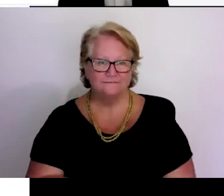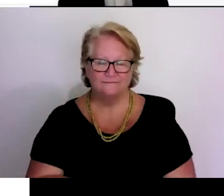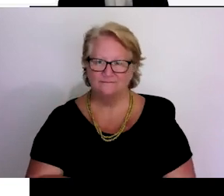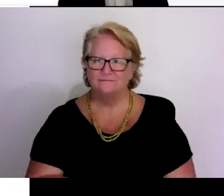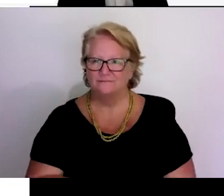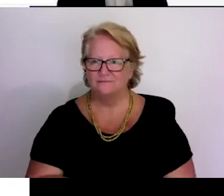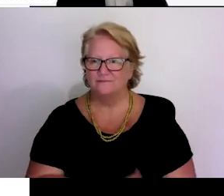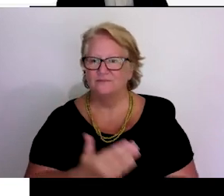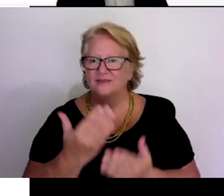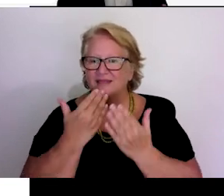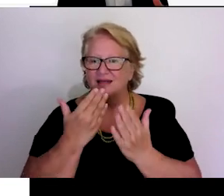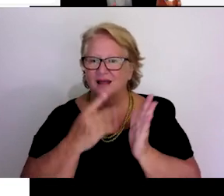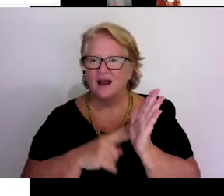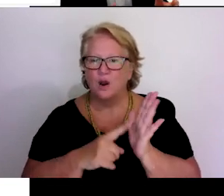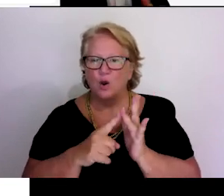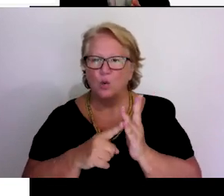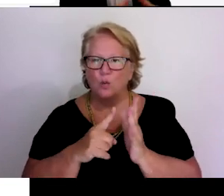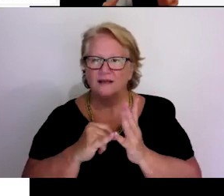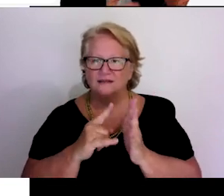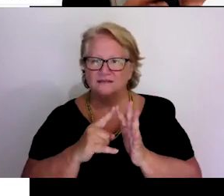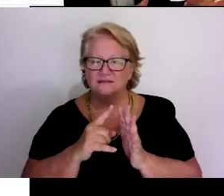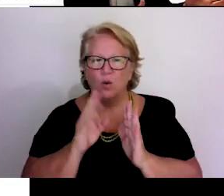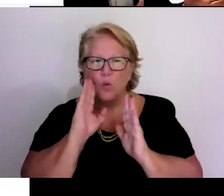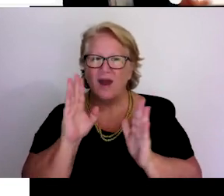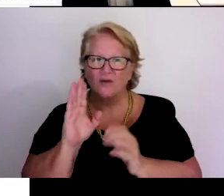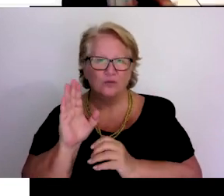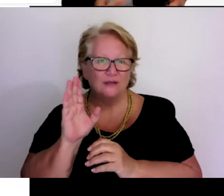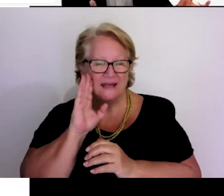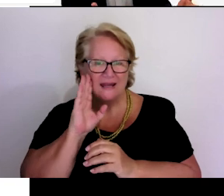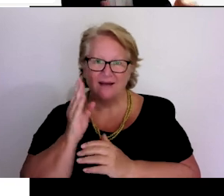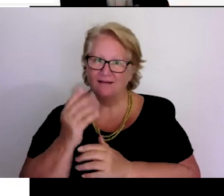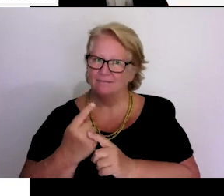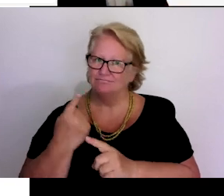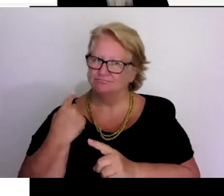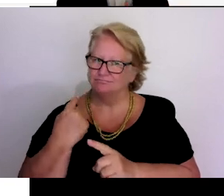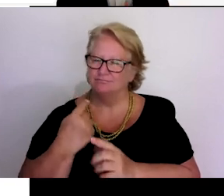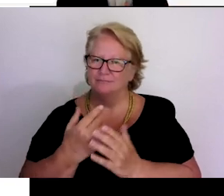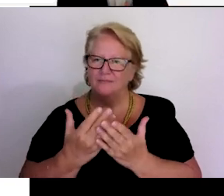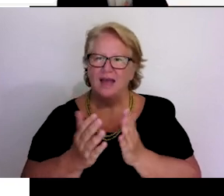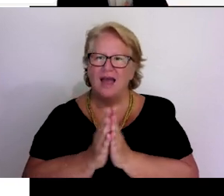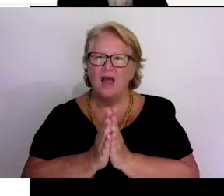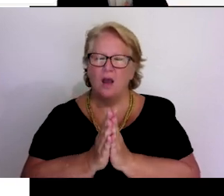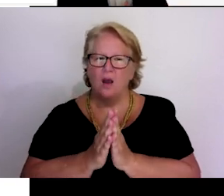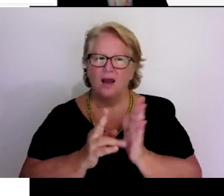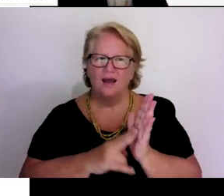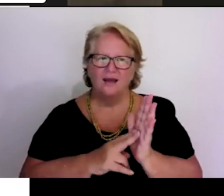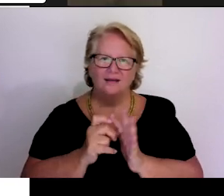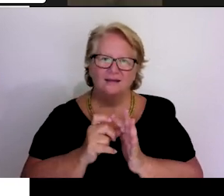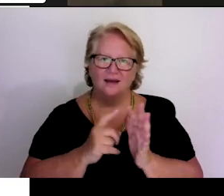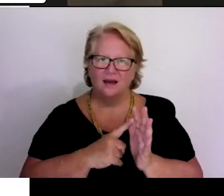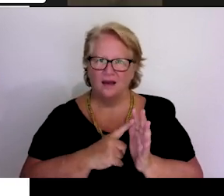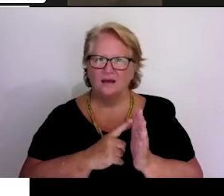much, Louise. It's been wonderful to hear the history, how the National Disability Data